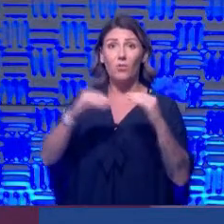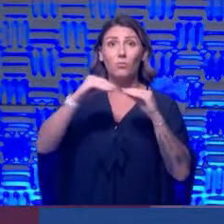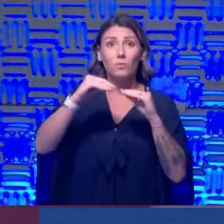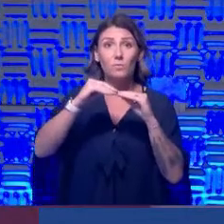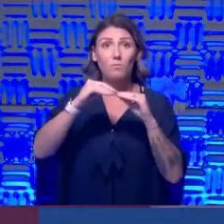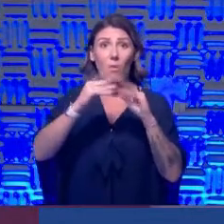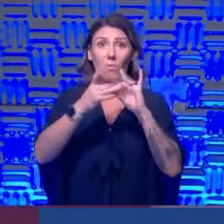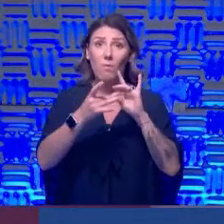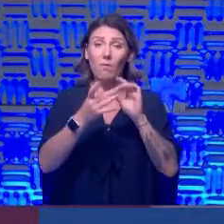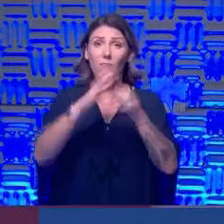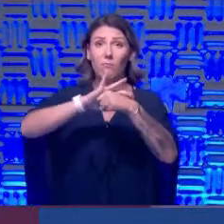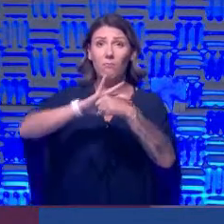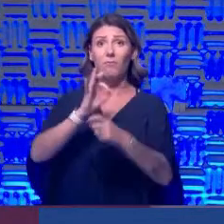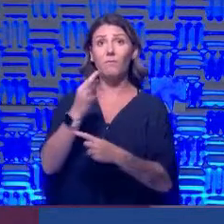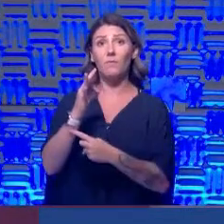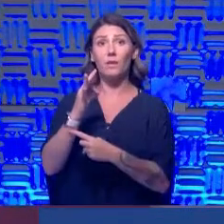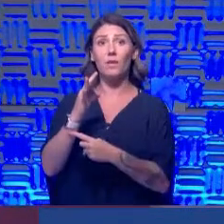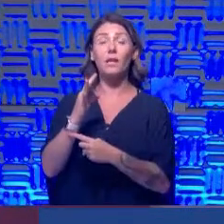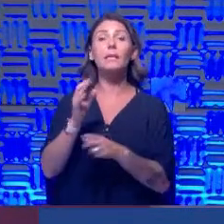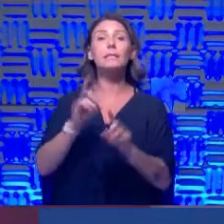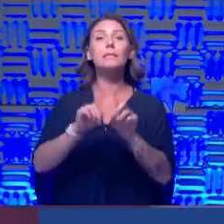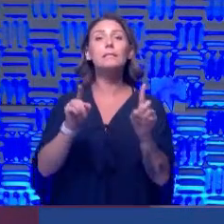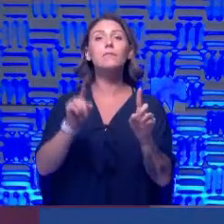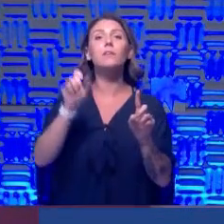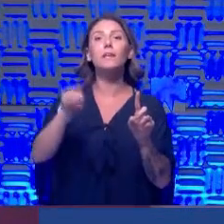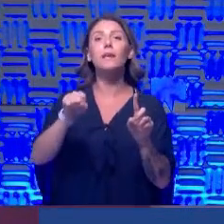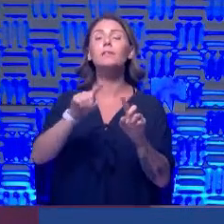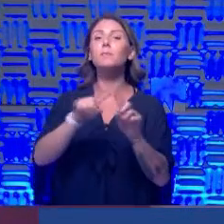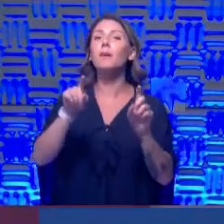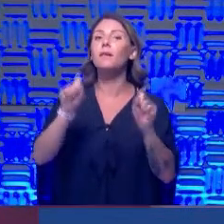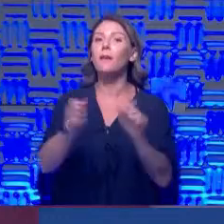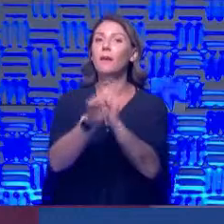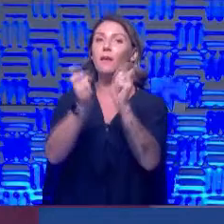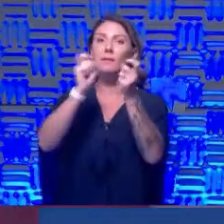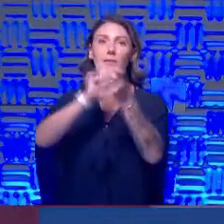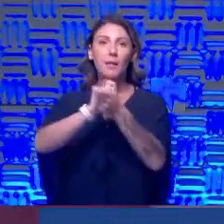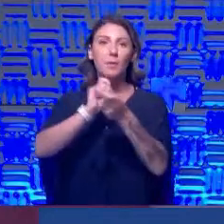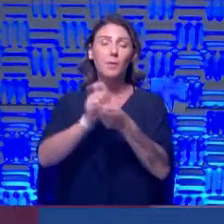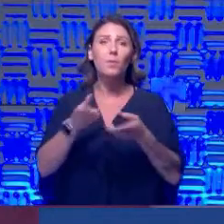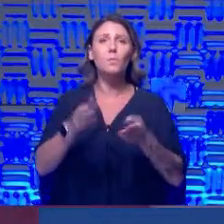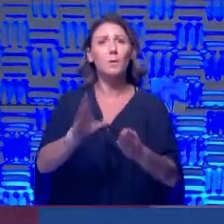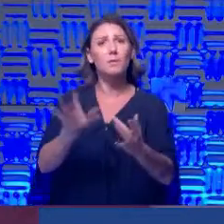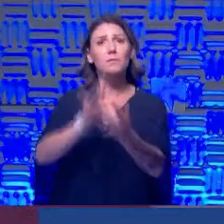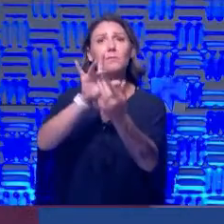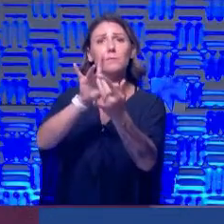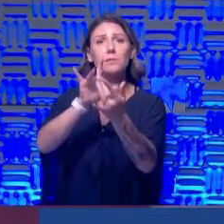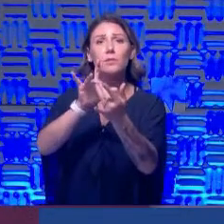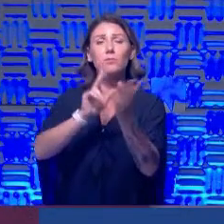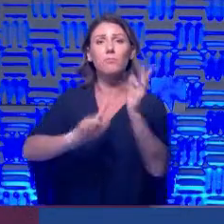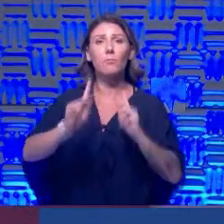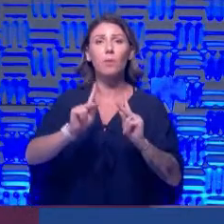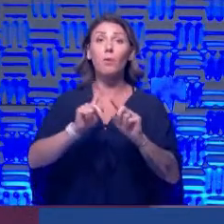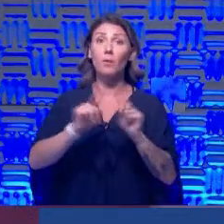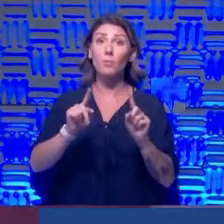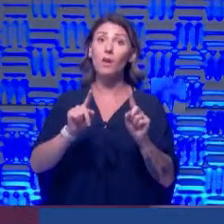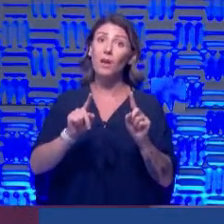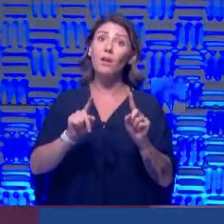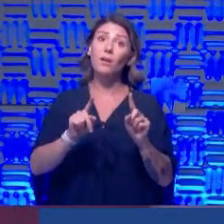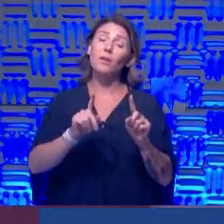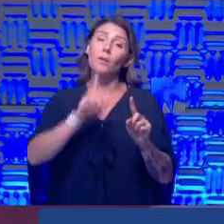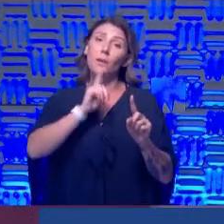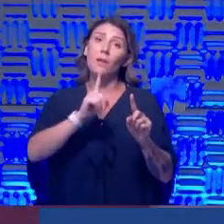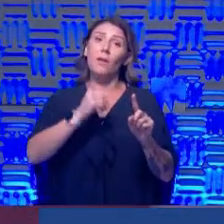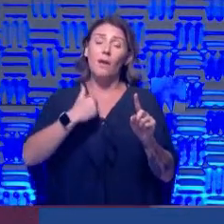but. So it's different, but we can adapt, and there are ways to reach people. But it is taking a toll on